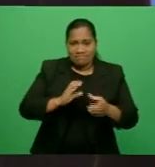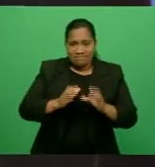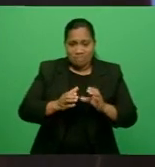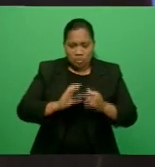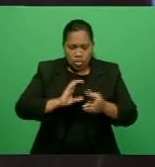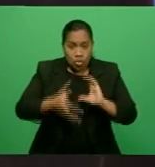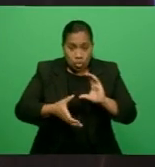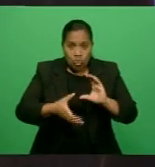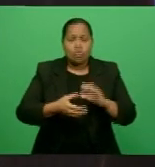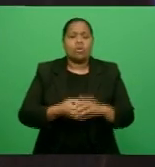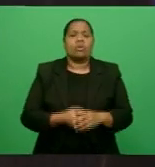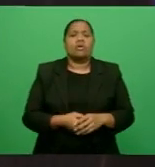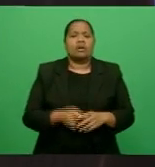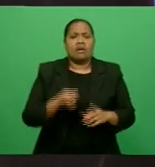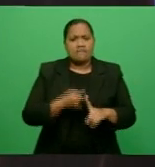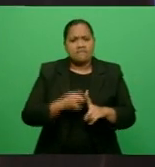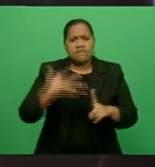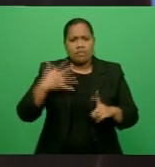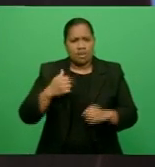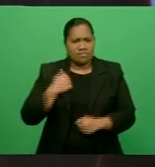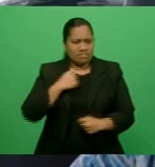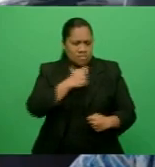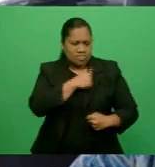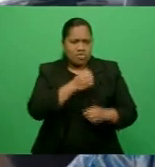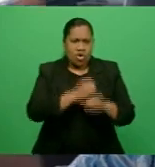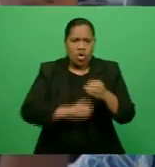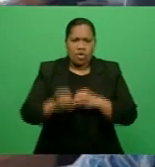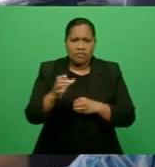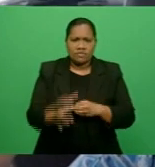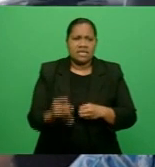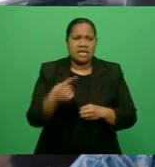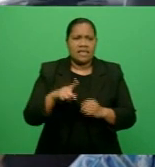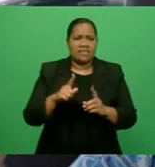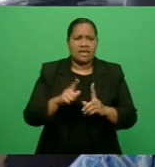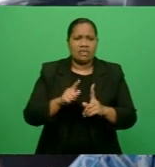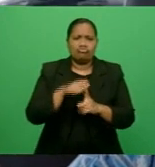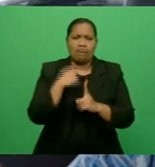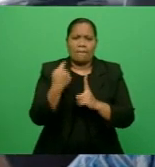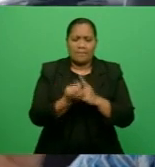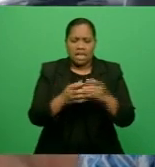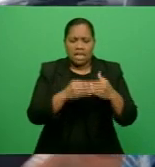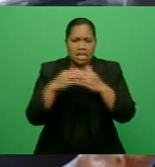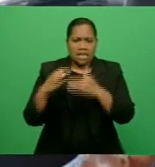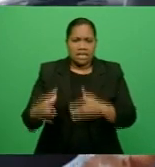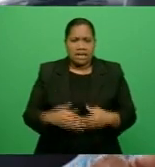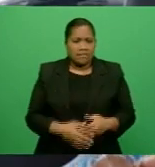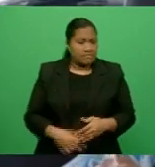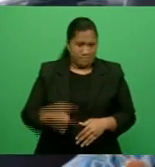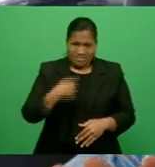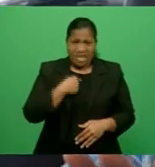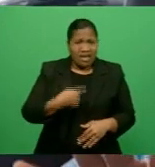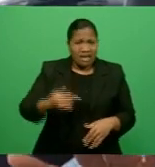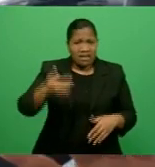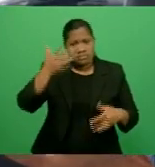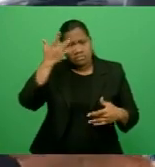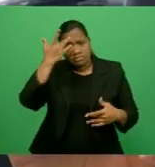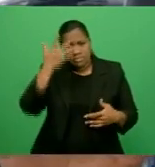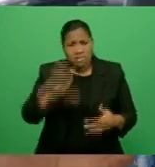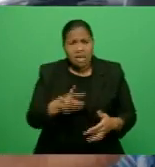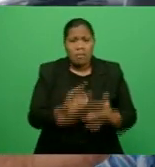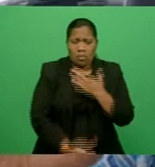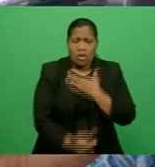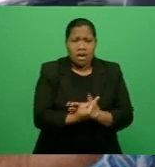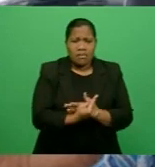him, former military officers and tribal leaders. Without my knowledge, they did a